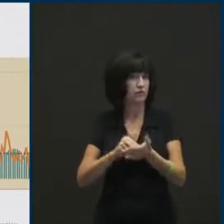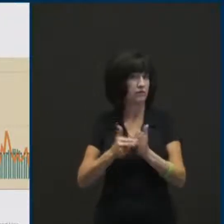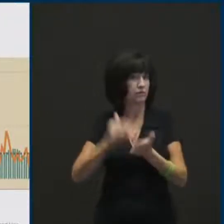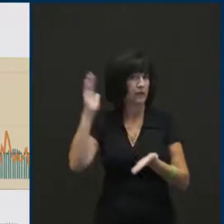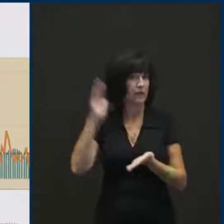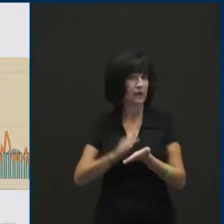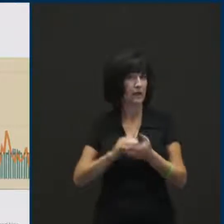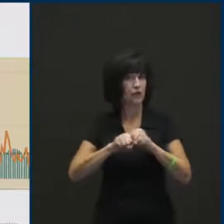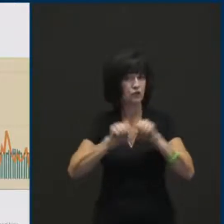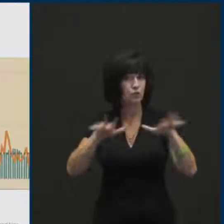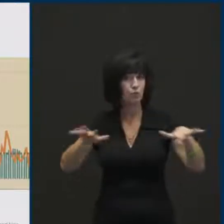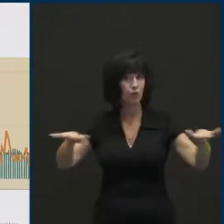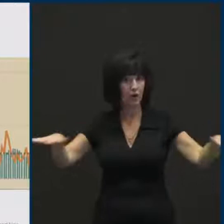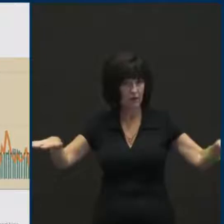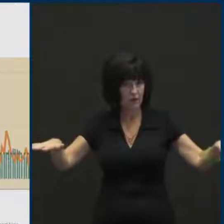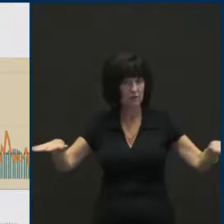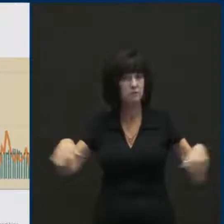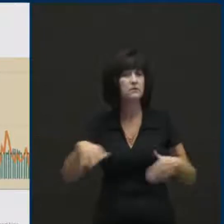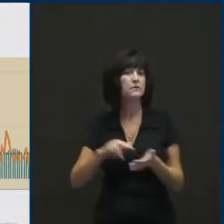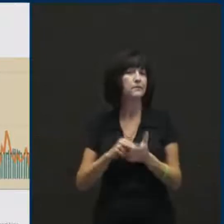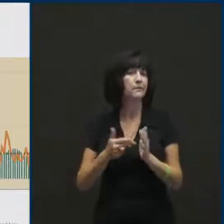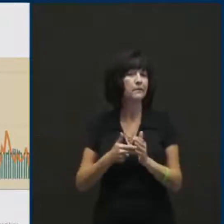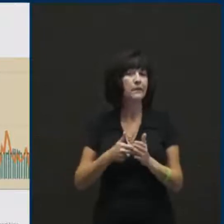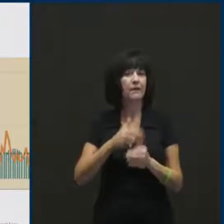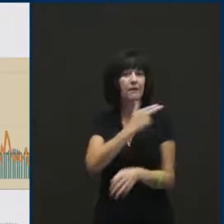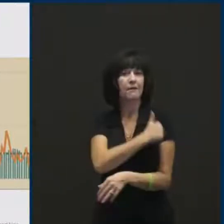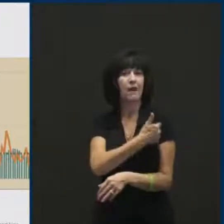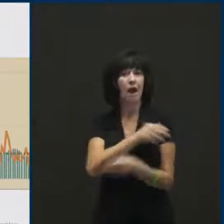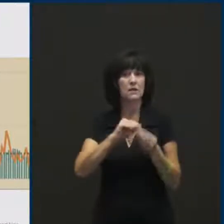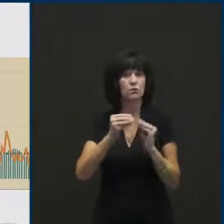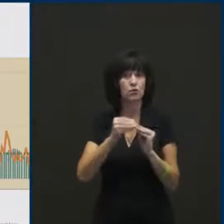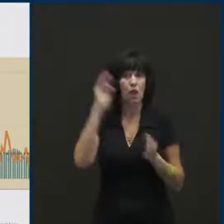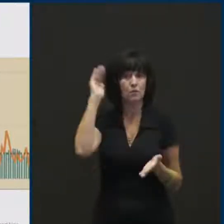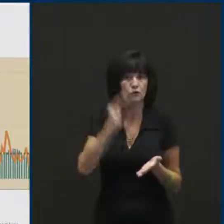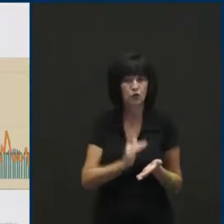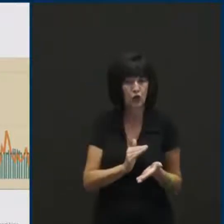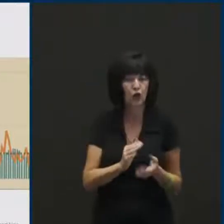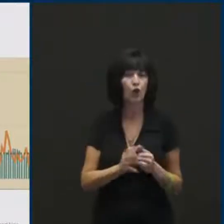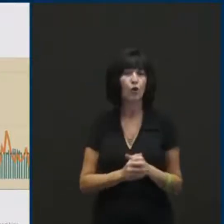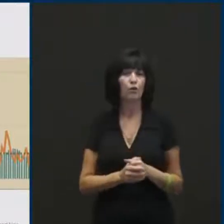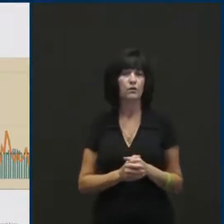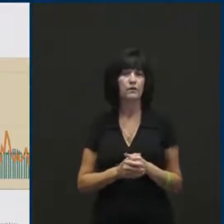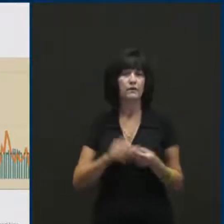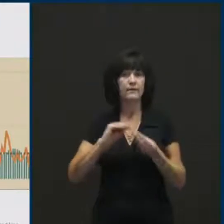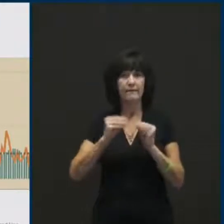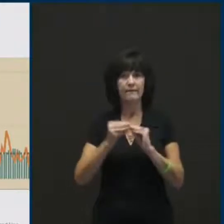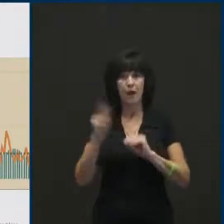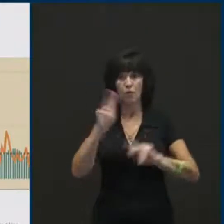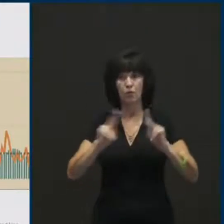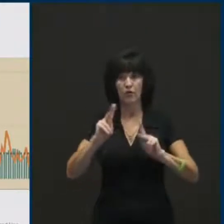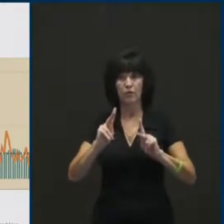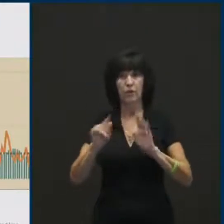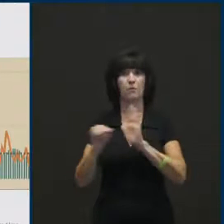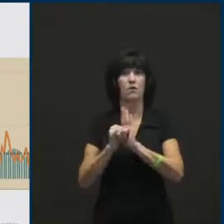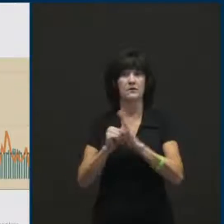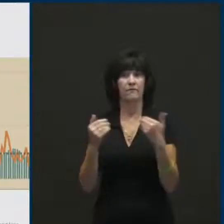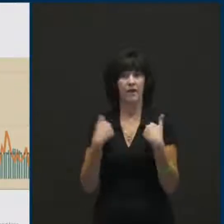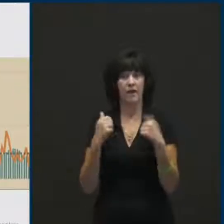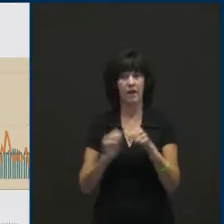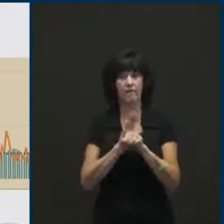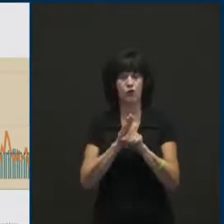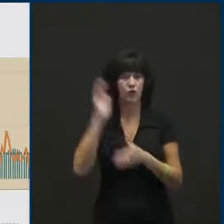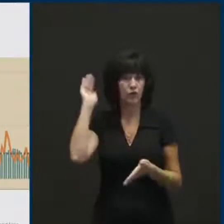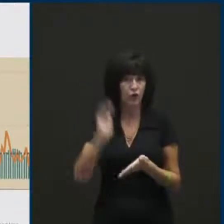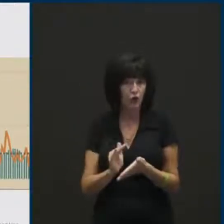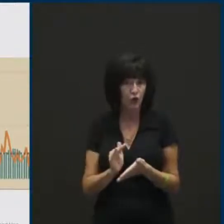lower hospitalizations, lower percent positive. You can see that rundown into phase one's reopening in early